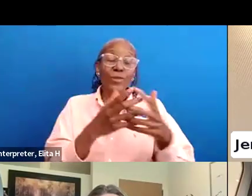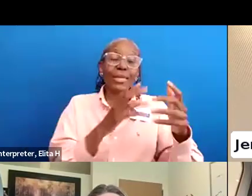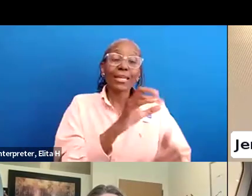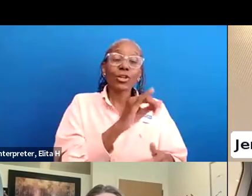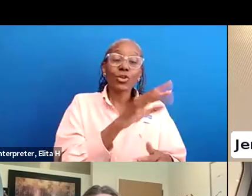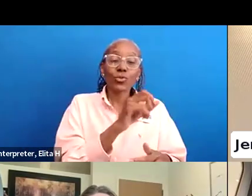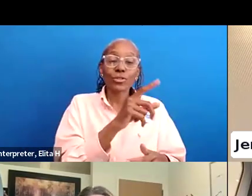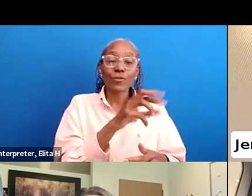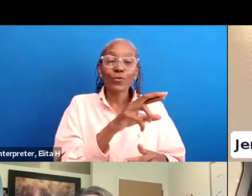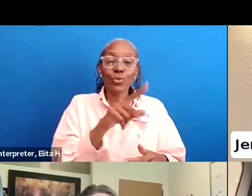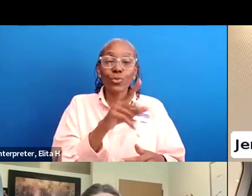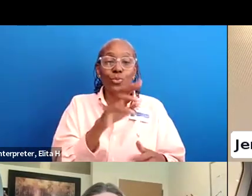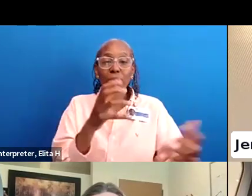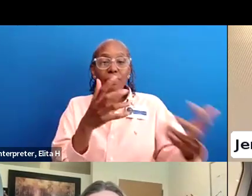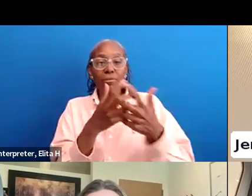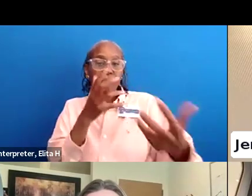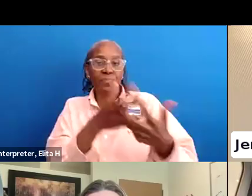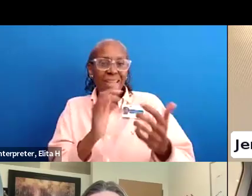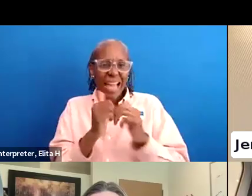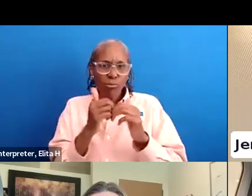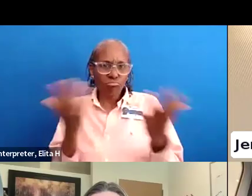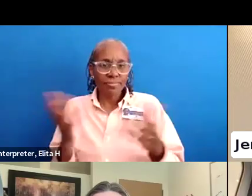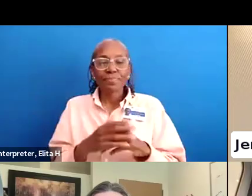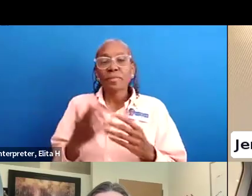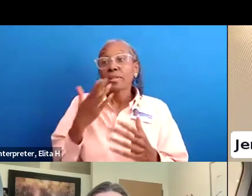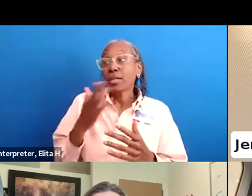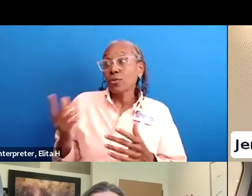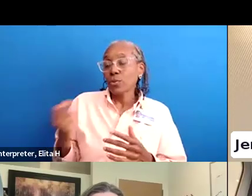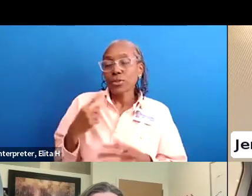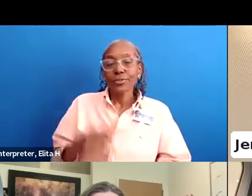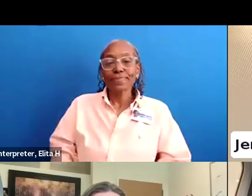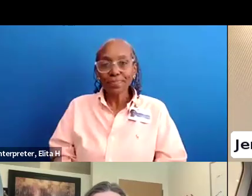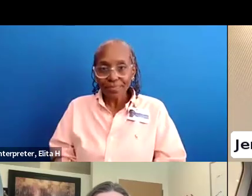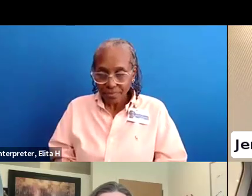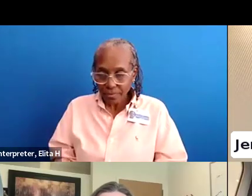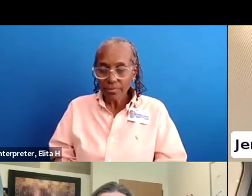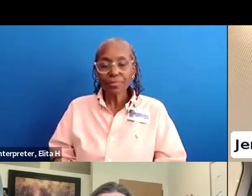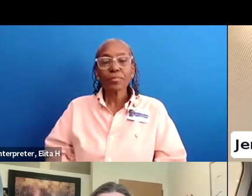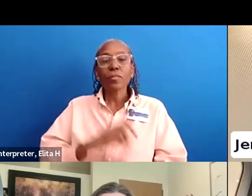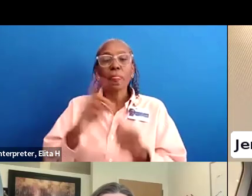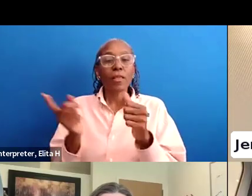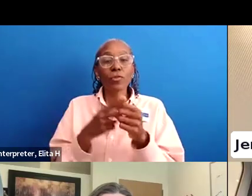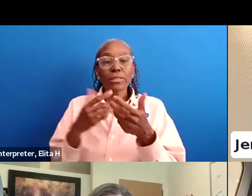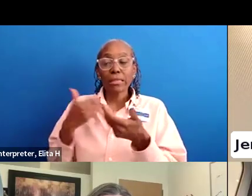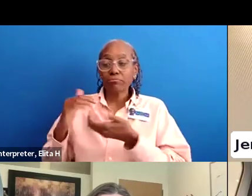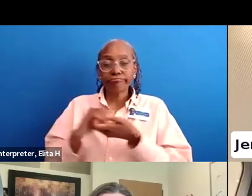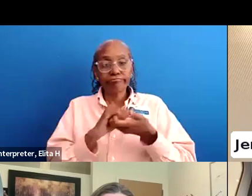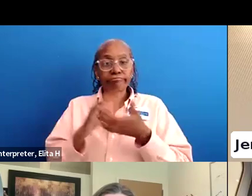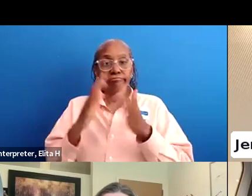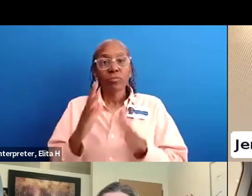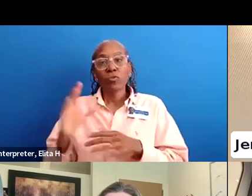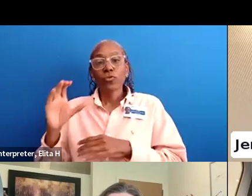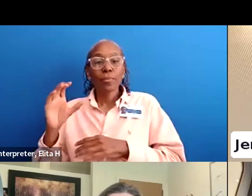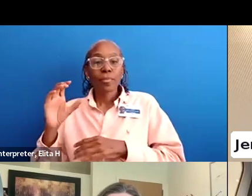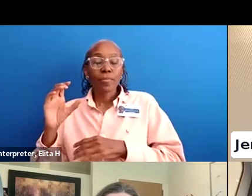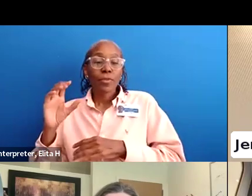Reeve? Yeah, no, thank you so much for that question. And, first off, as a liaison from the Christopher